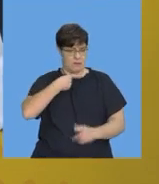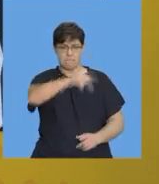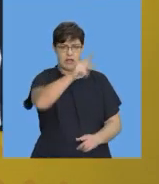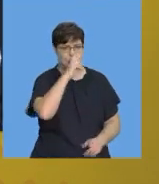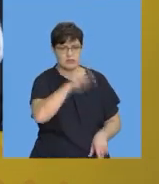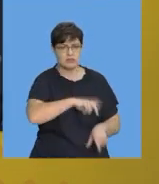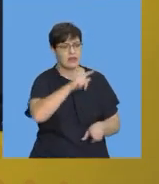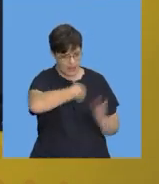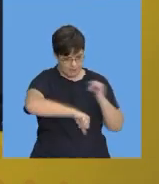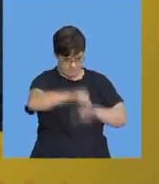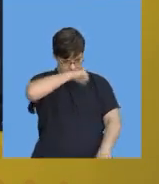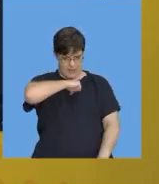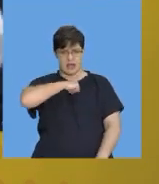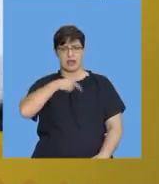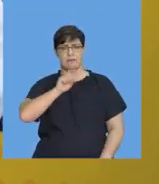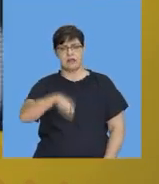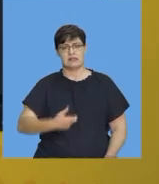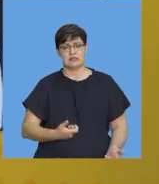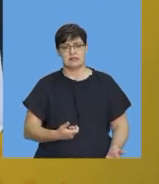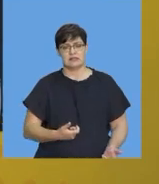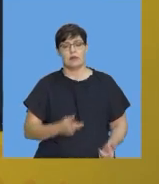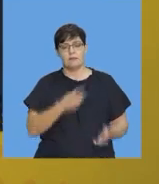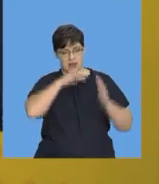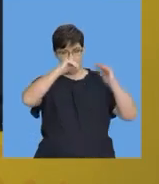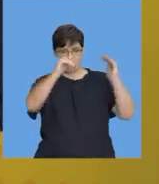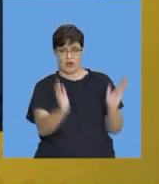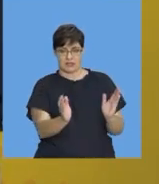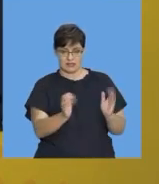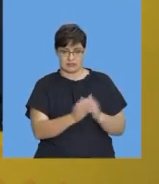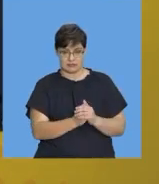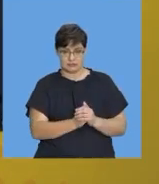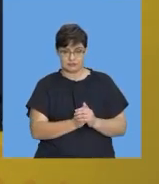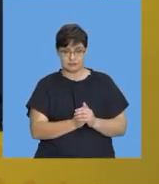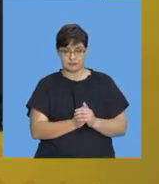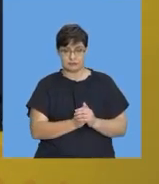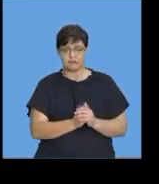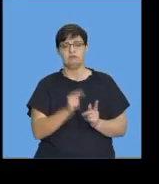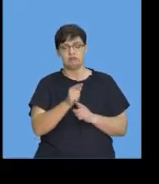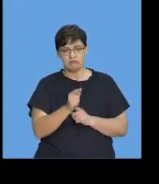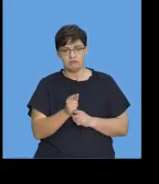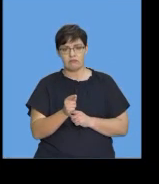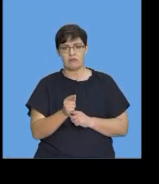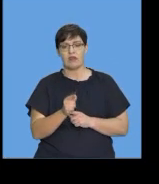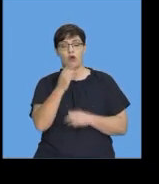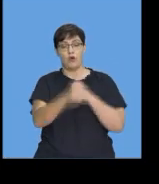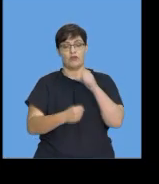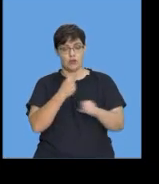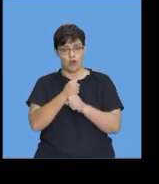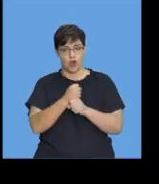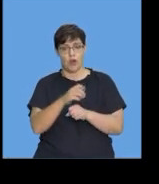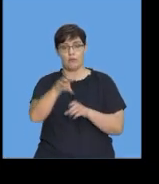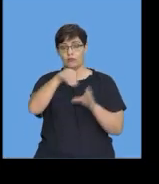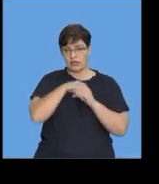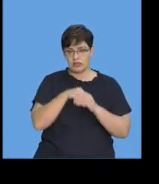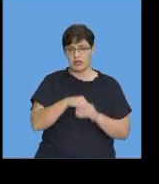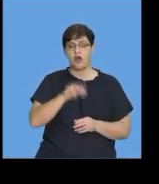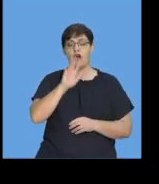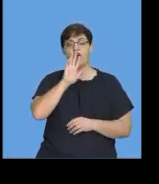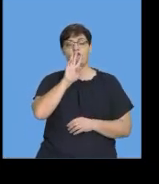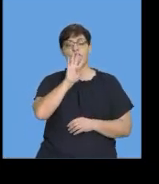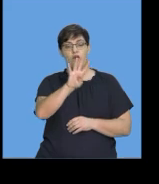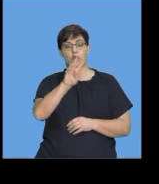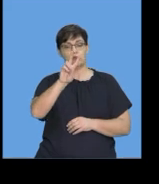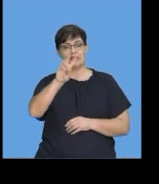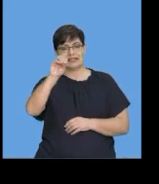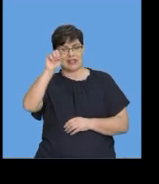amount. So therefore, it's in a bracket. Then you bring in your income tax for the year, which is your